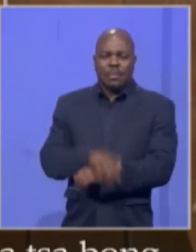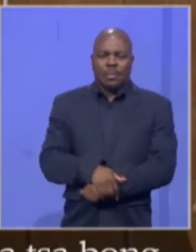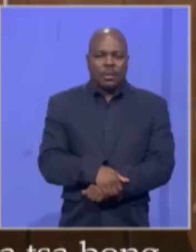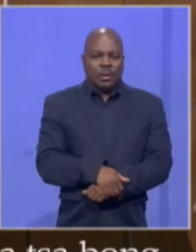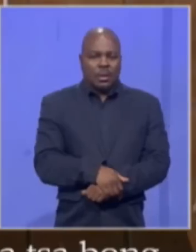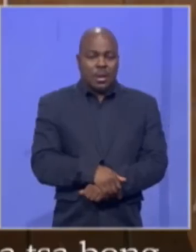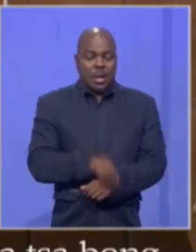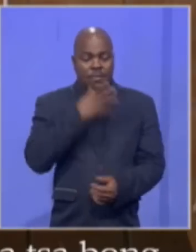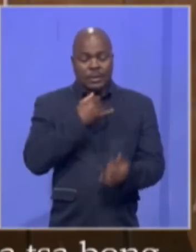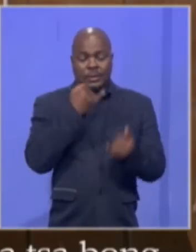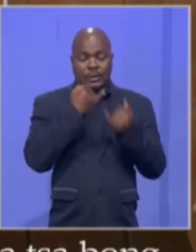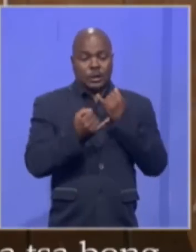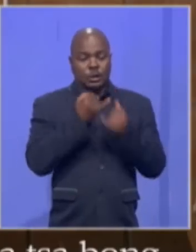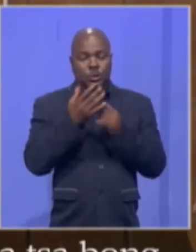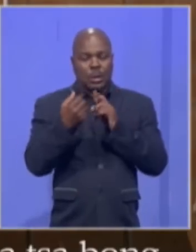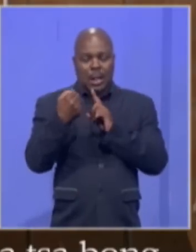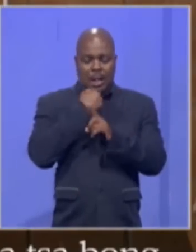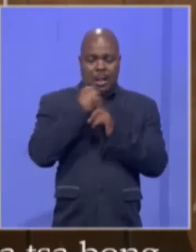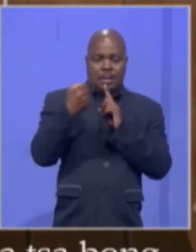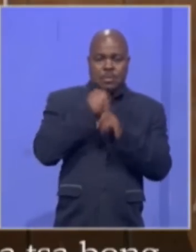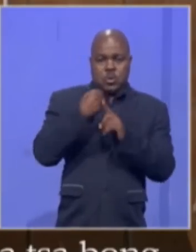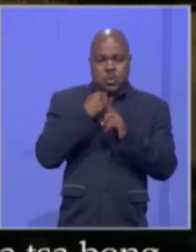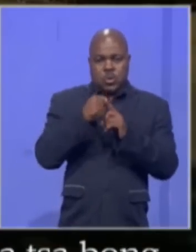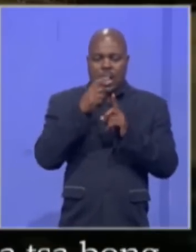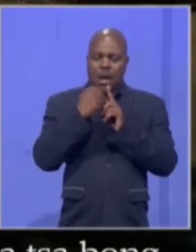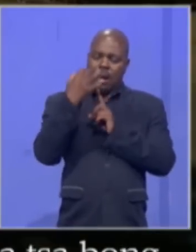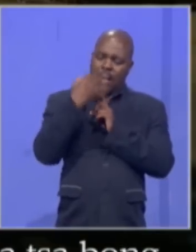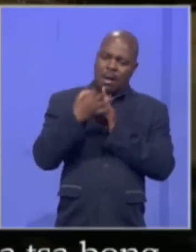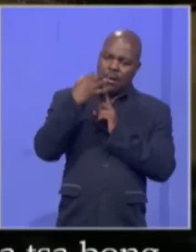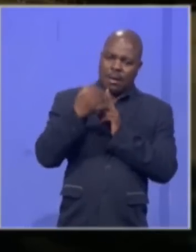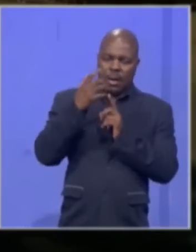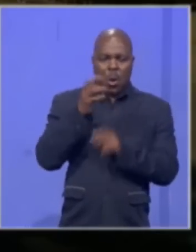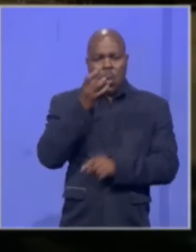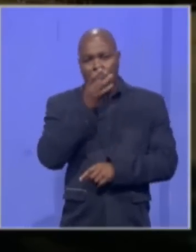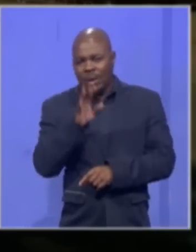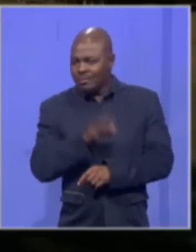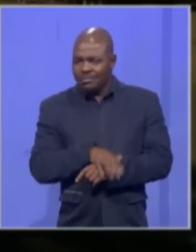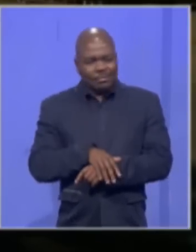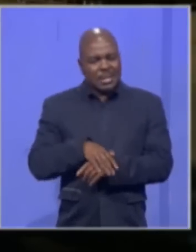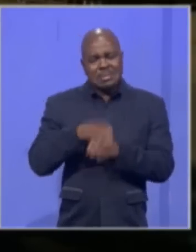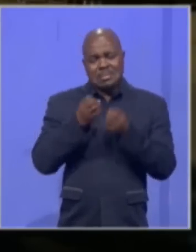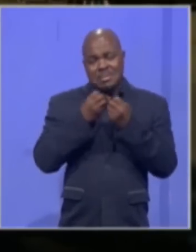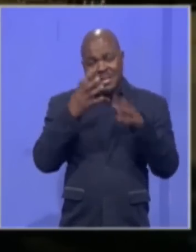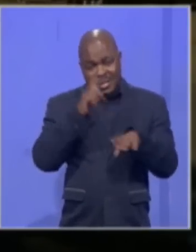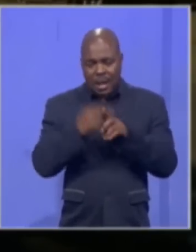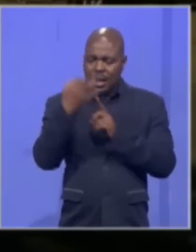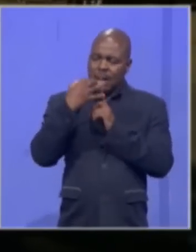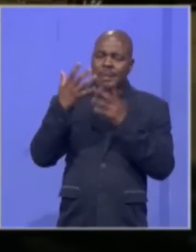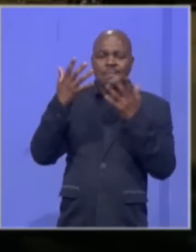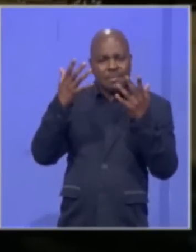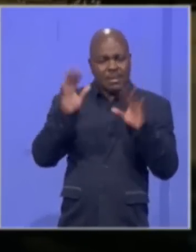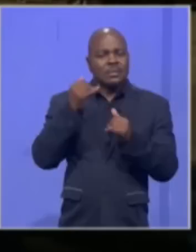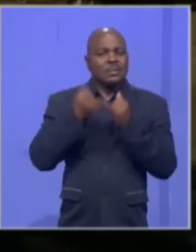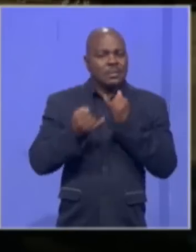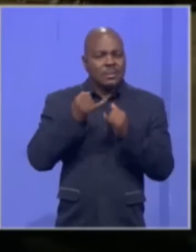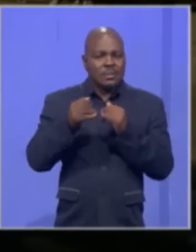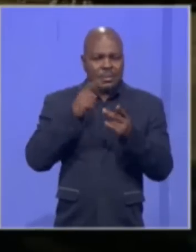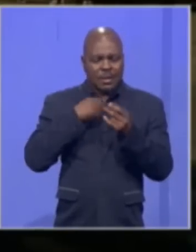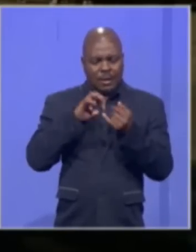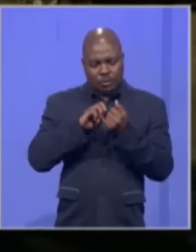sexually harassed or sexually assaulted, and not even once, like several times. And then I've